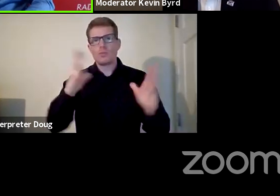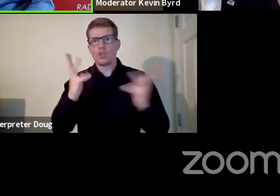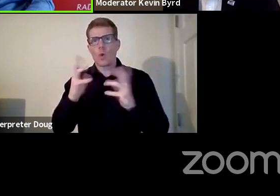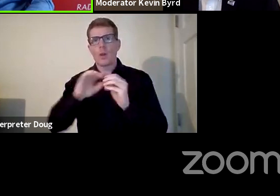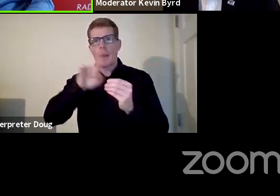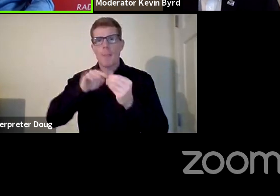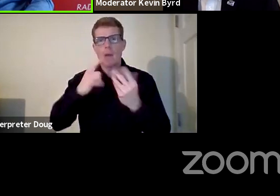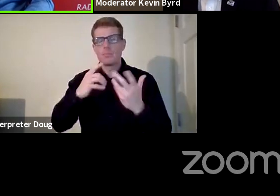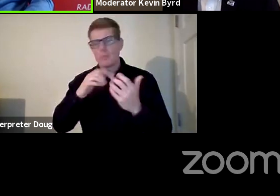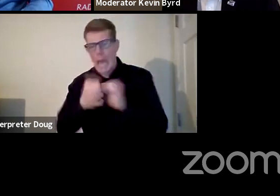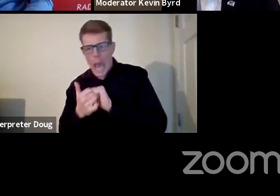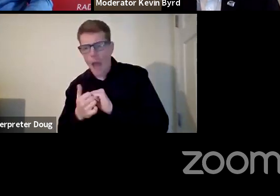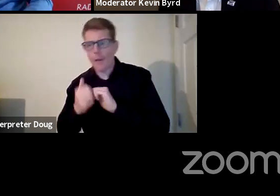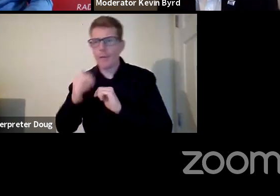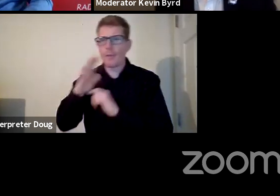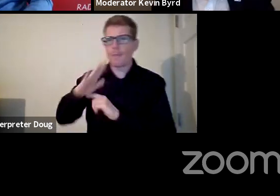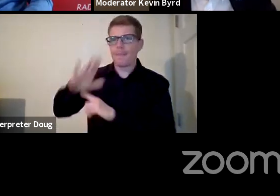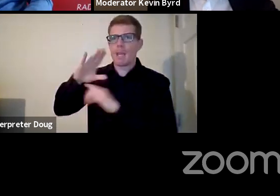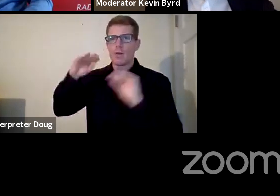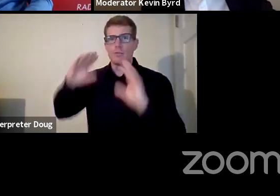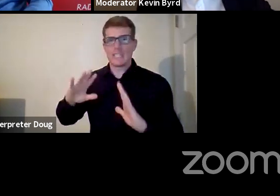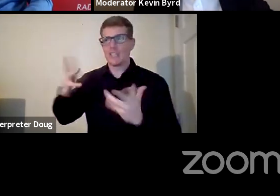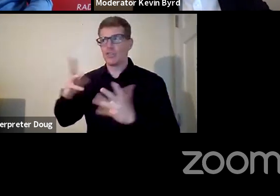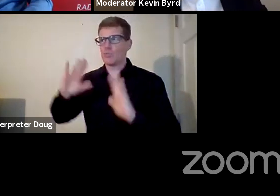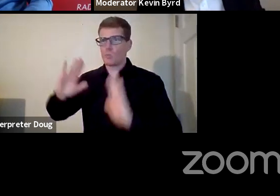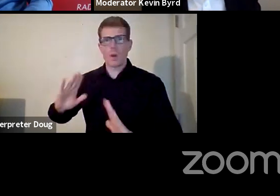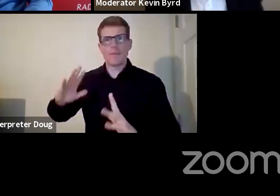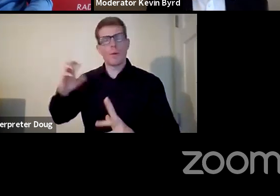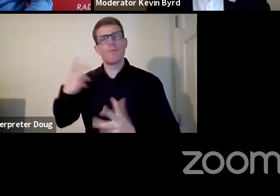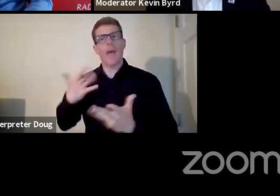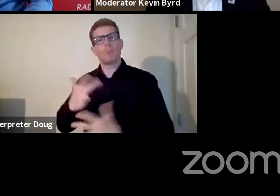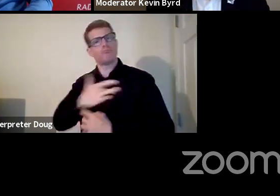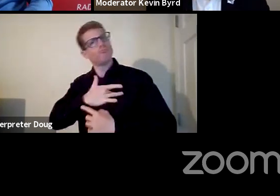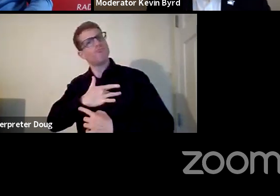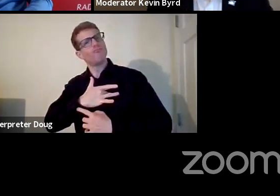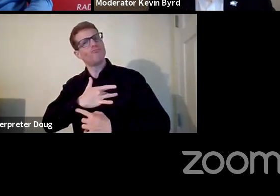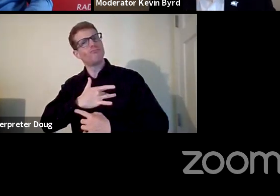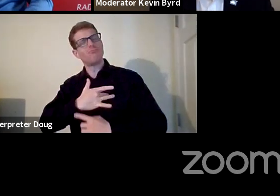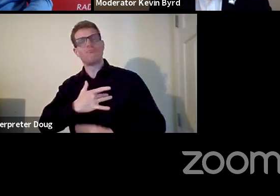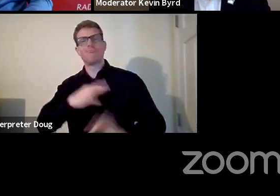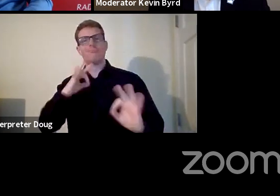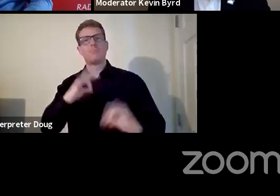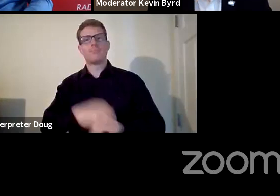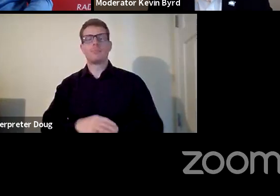definitely. And if I may add another point too,